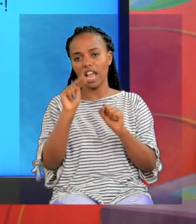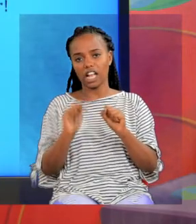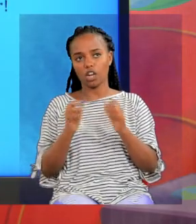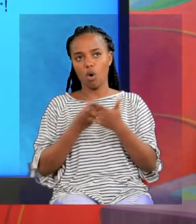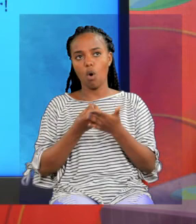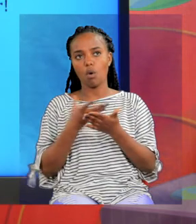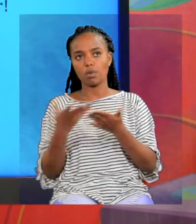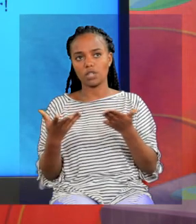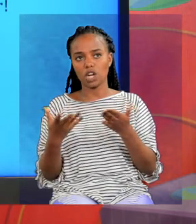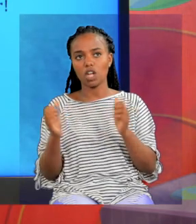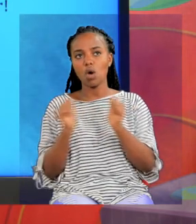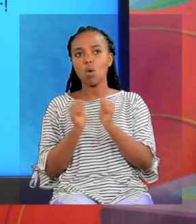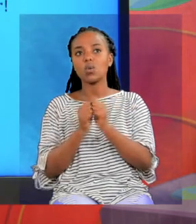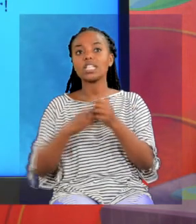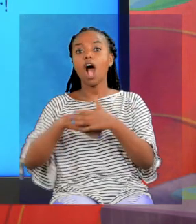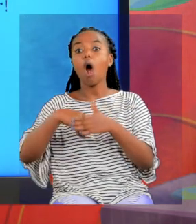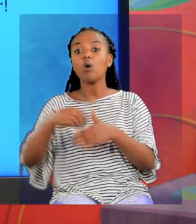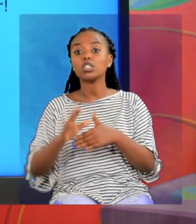objects